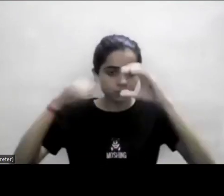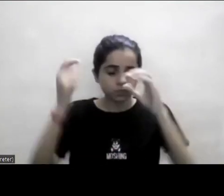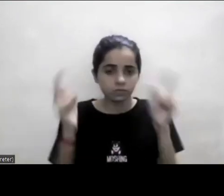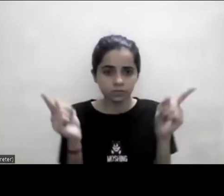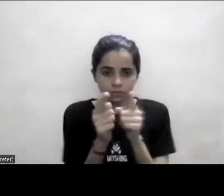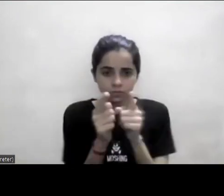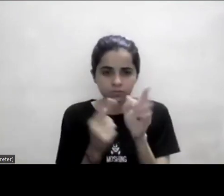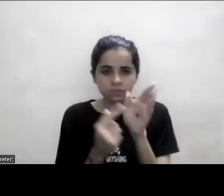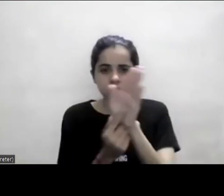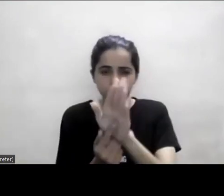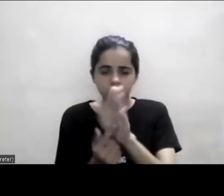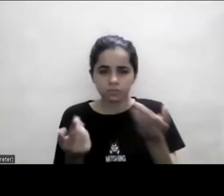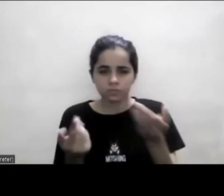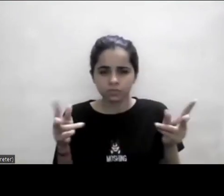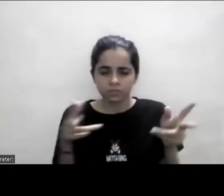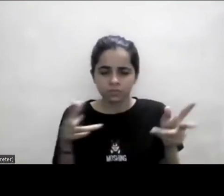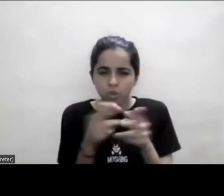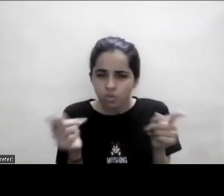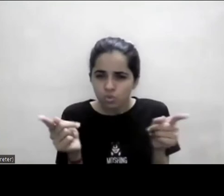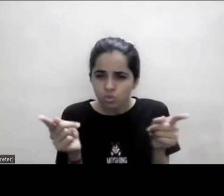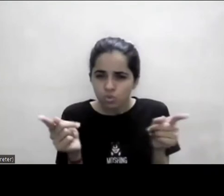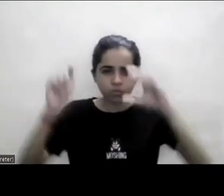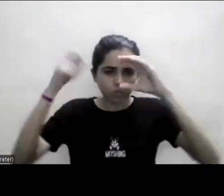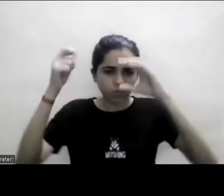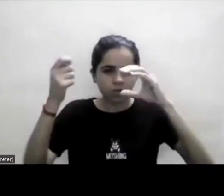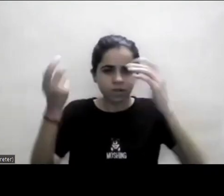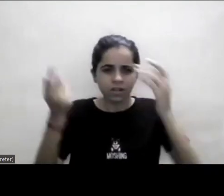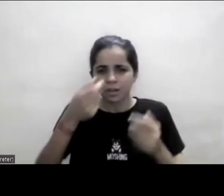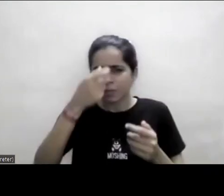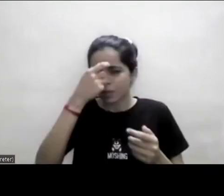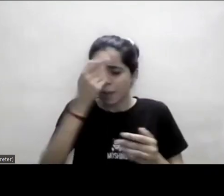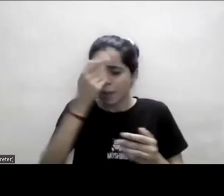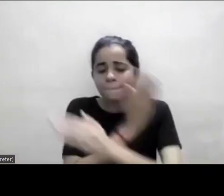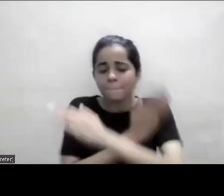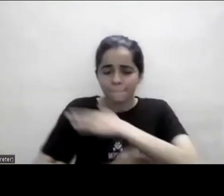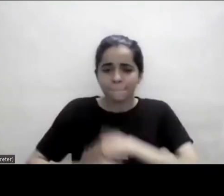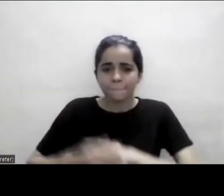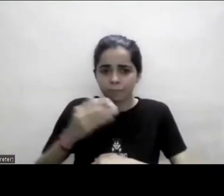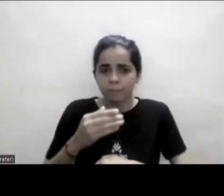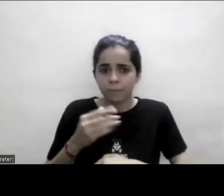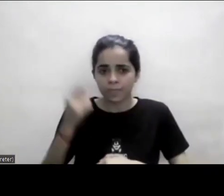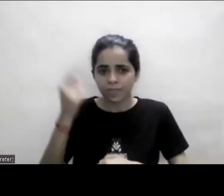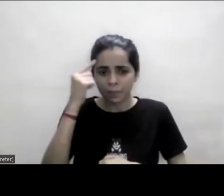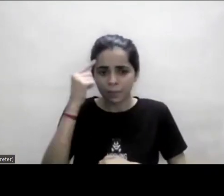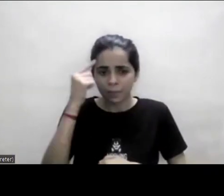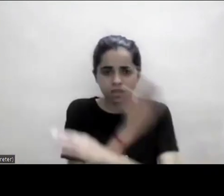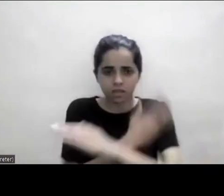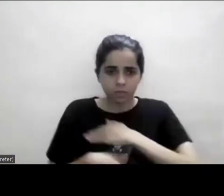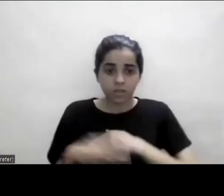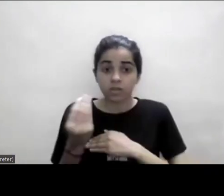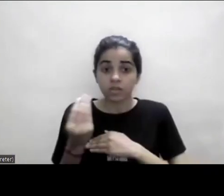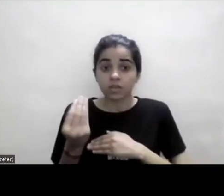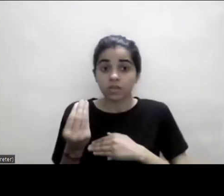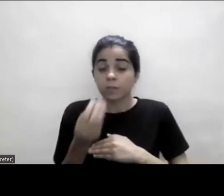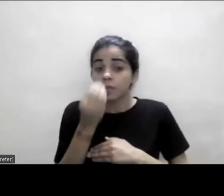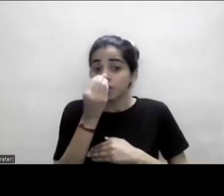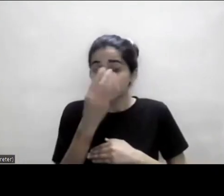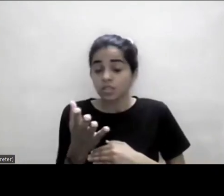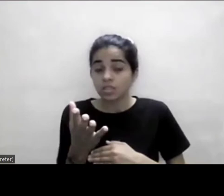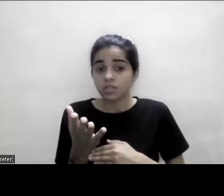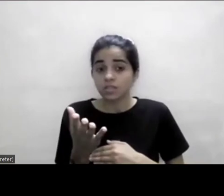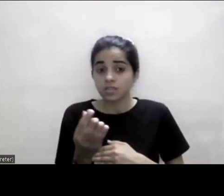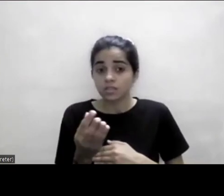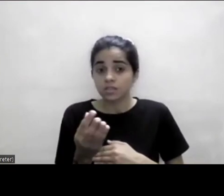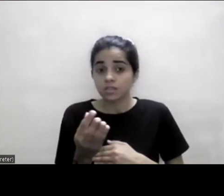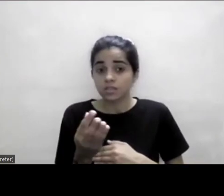very short scene of how women who have mental disabilities, they become this, they become an easy prey